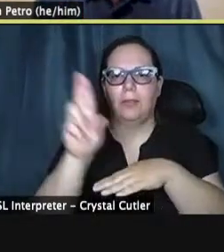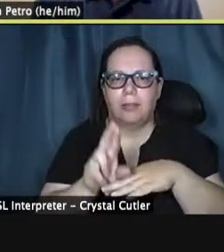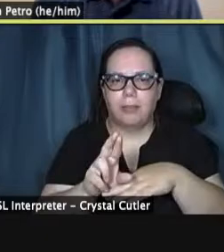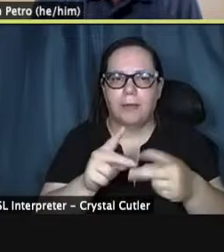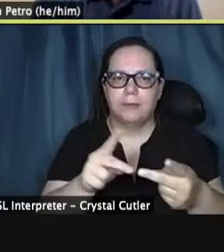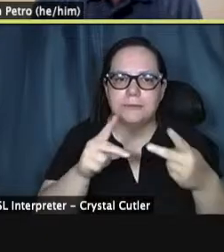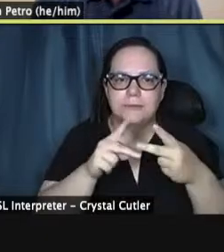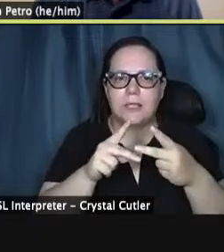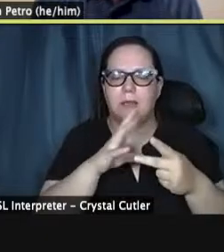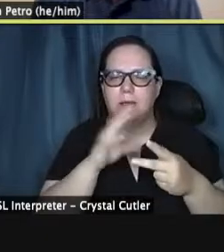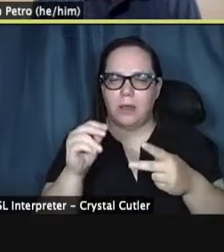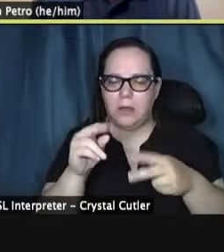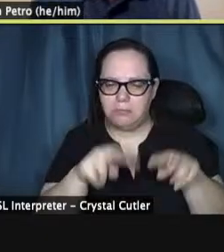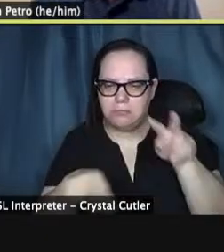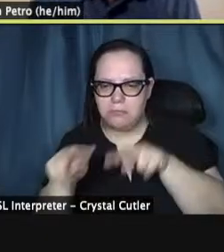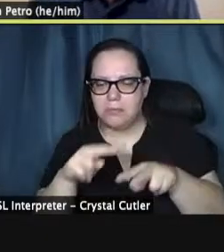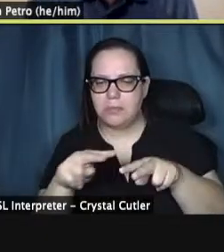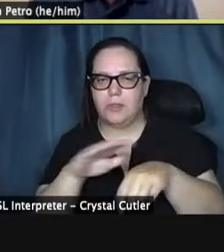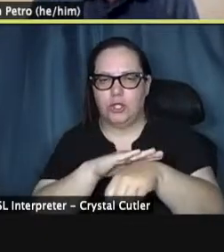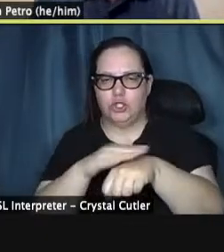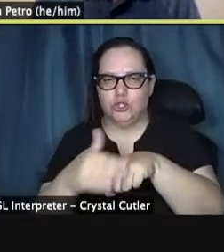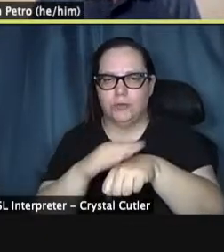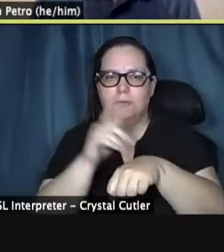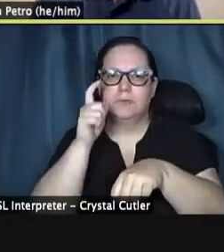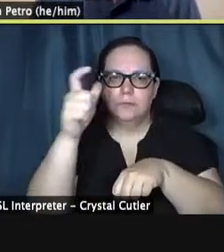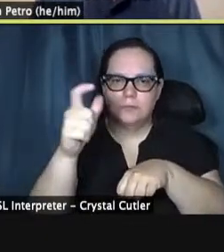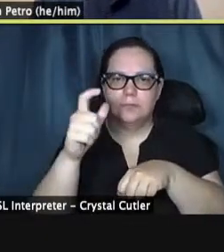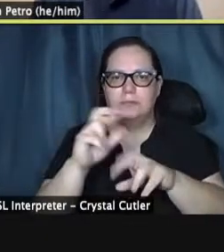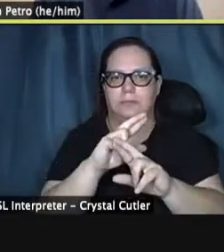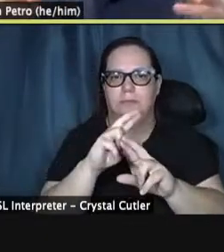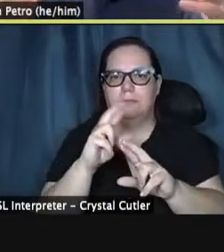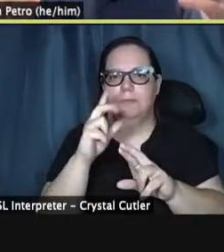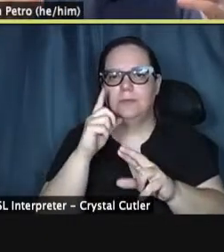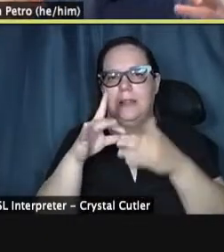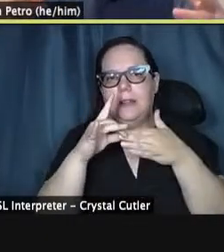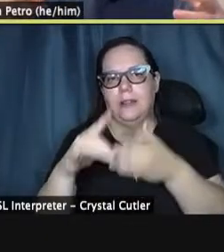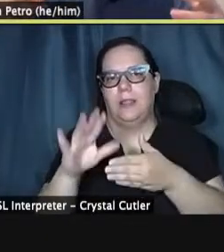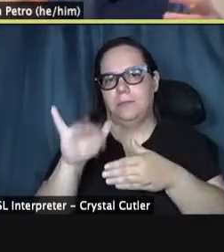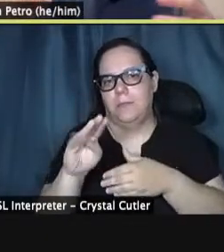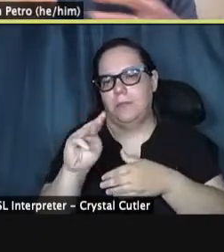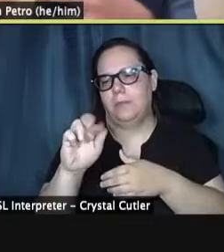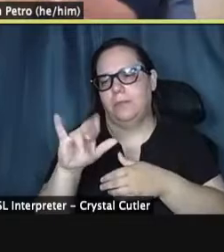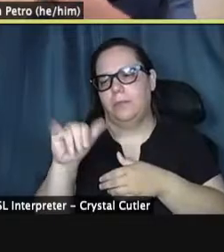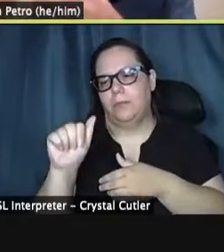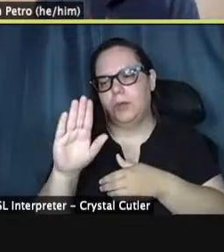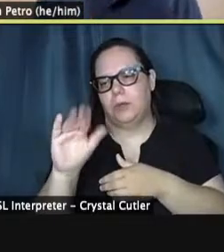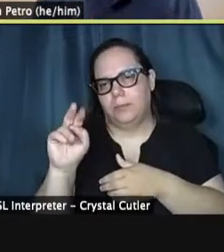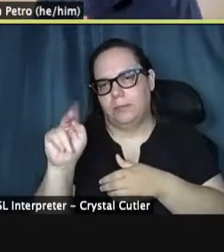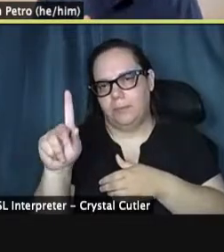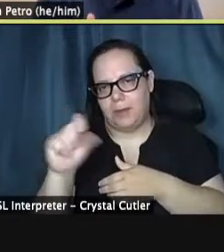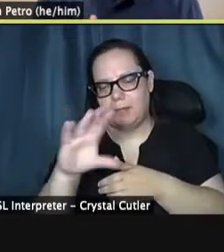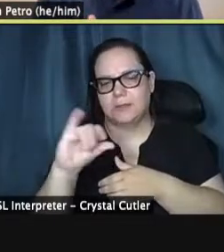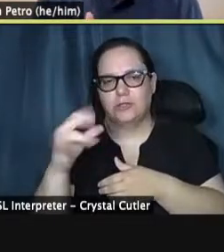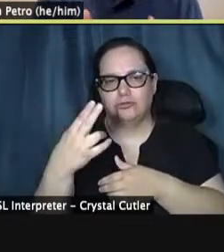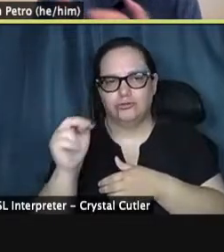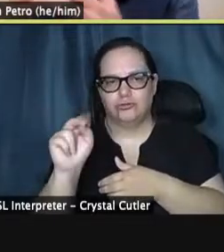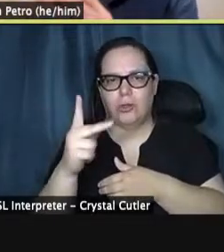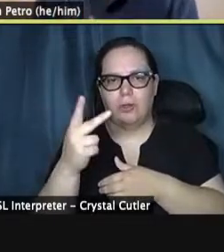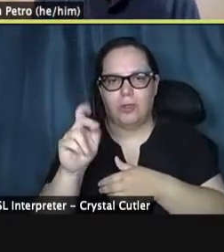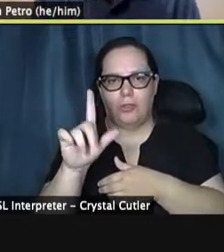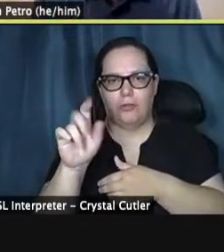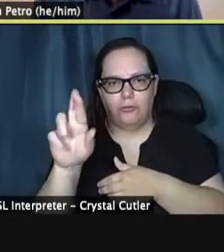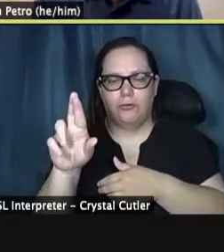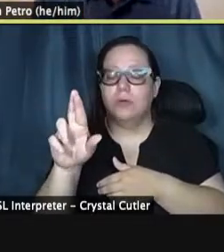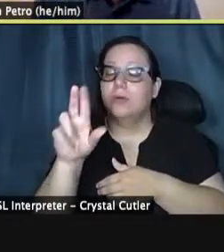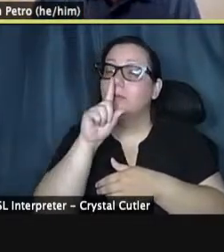lunar surface for these missions being led by Maria Banks and John Keller. And so this new era of LRO is partnered